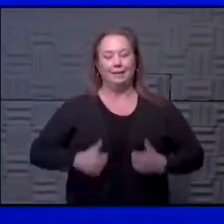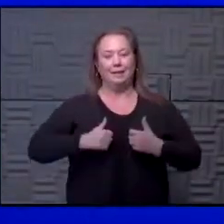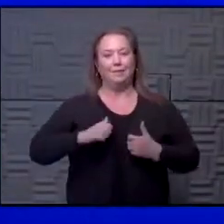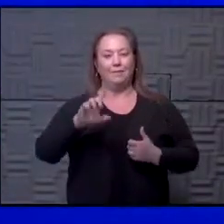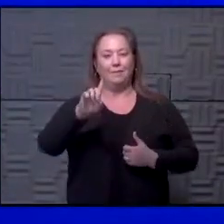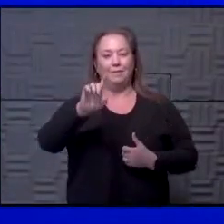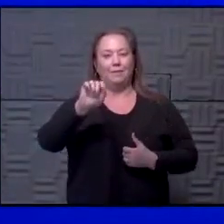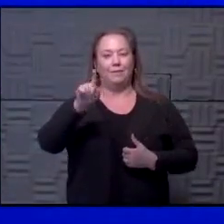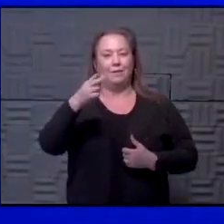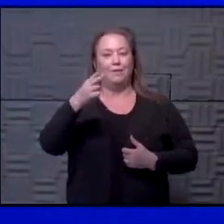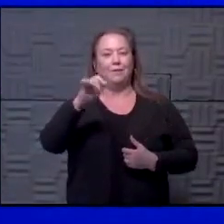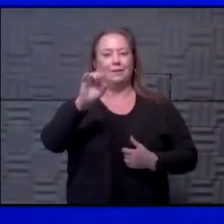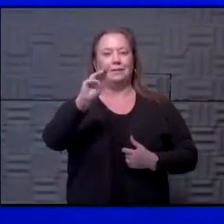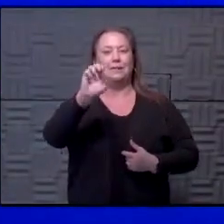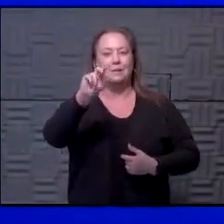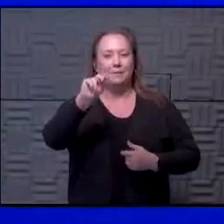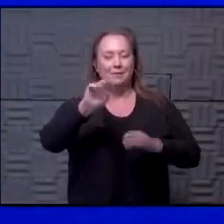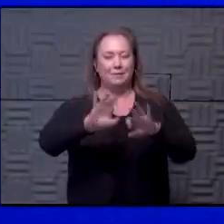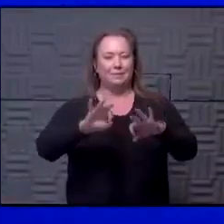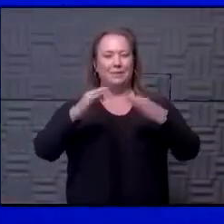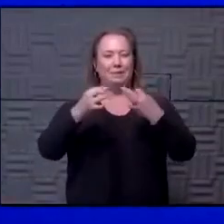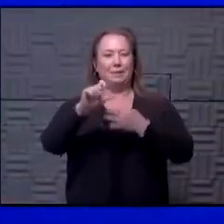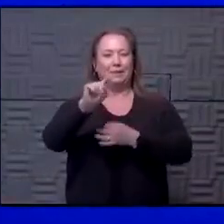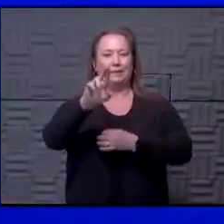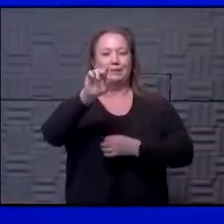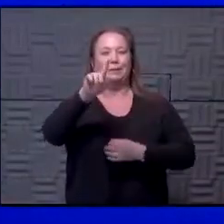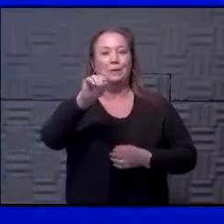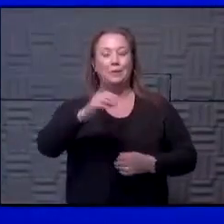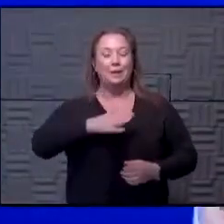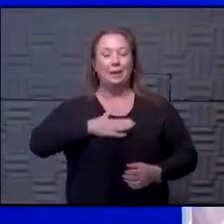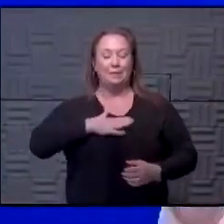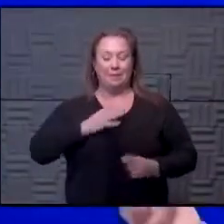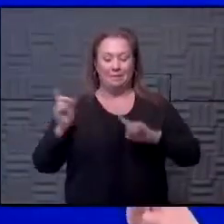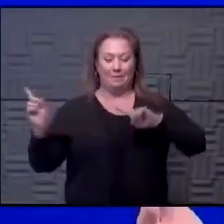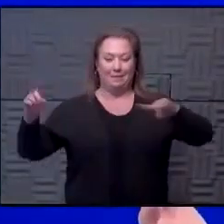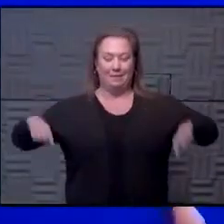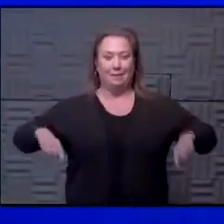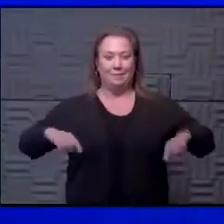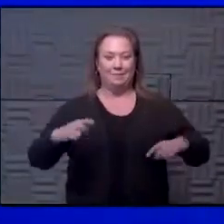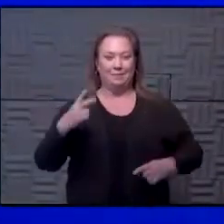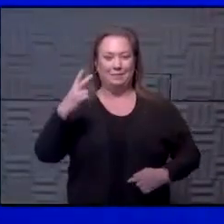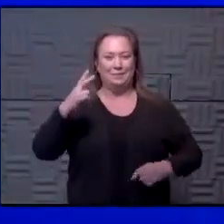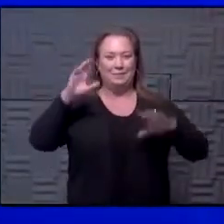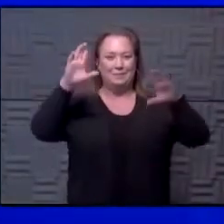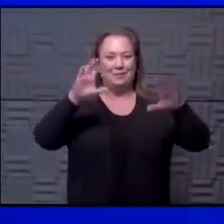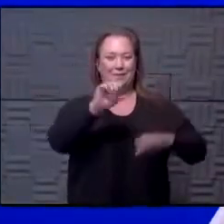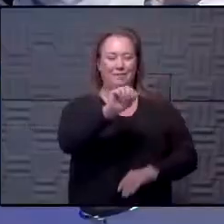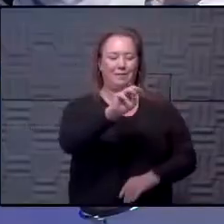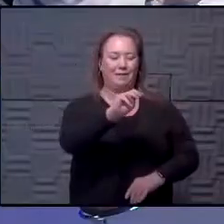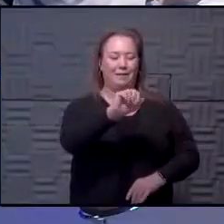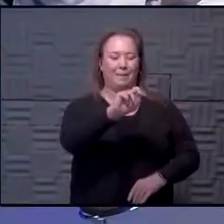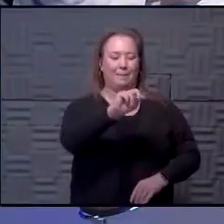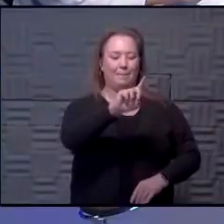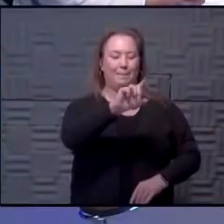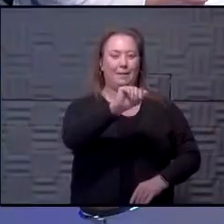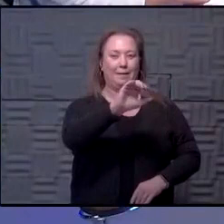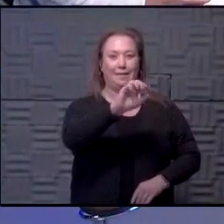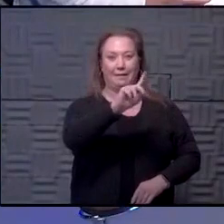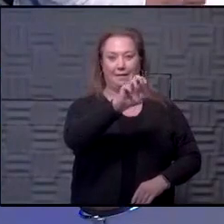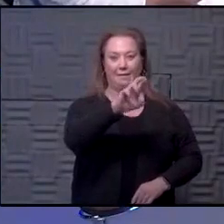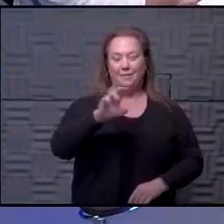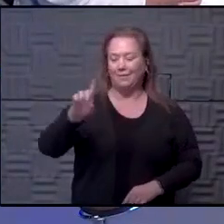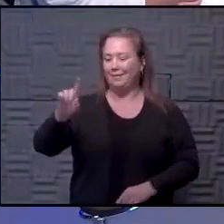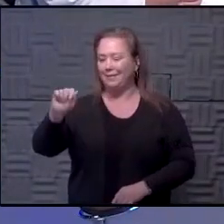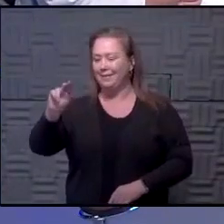Dall Simons Family Studio. Happy to be here, and happy to with two great folks here, Amanda Cackler and Dana